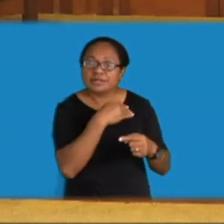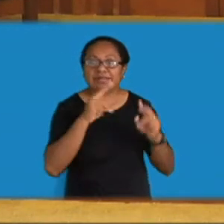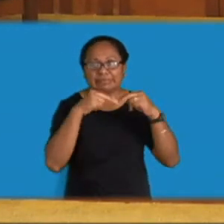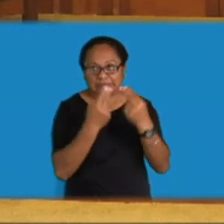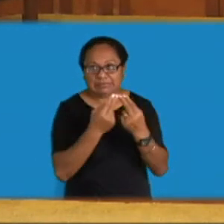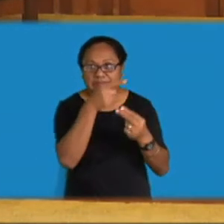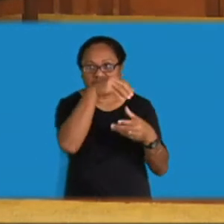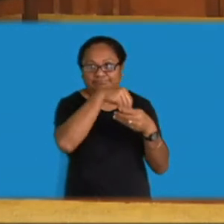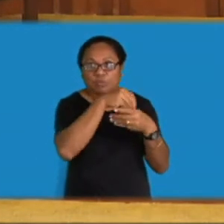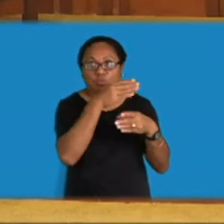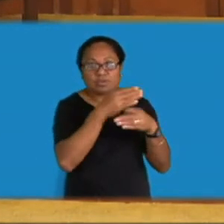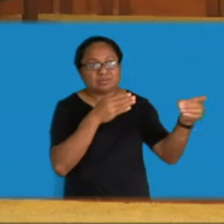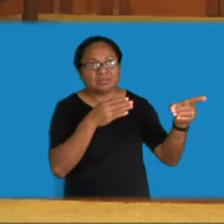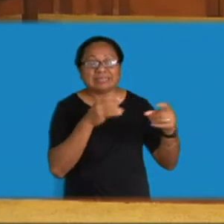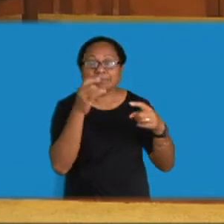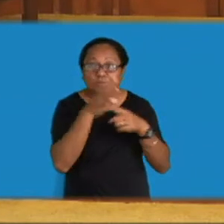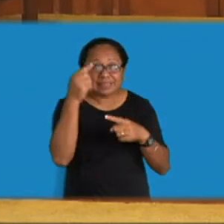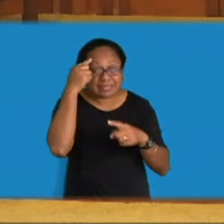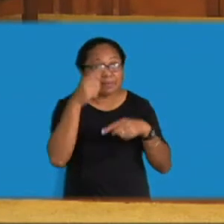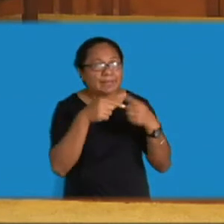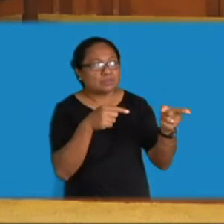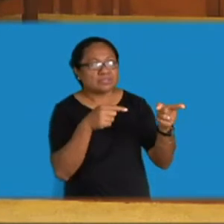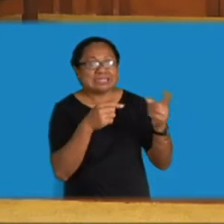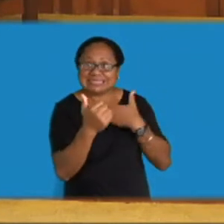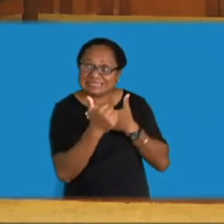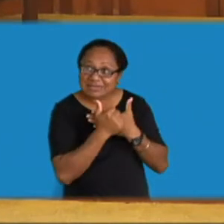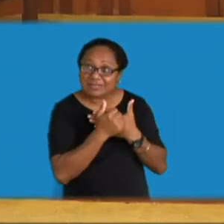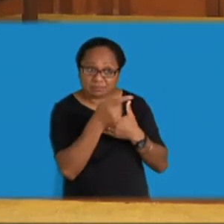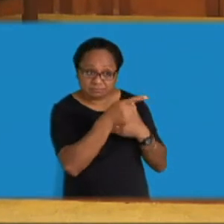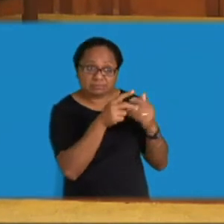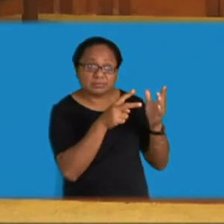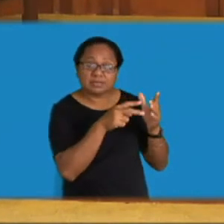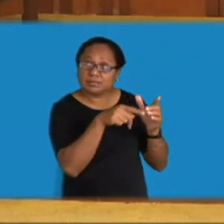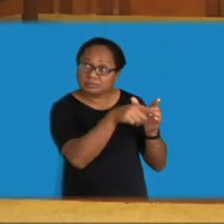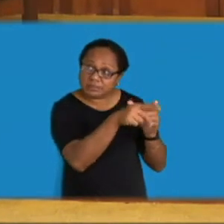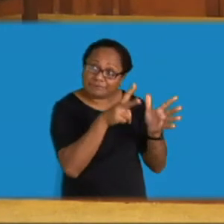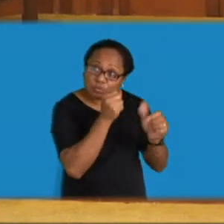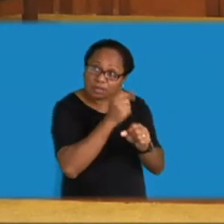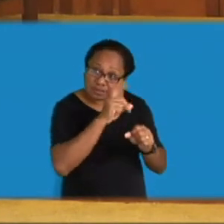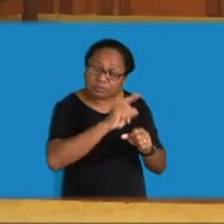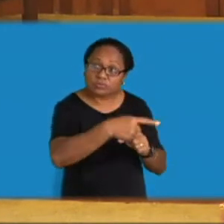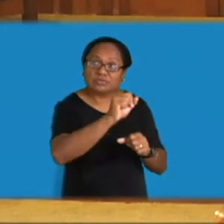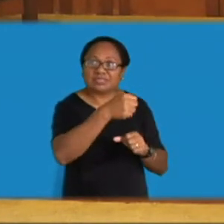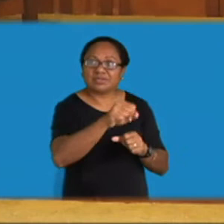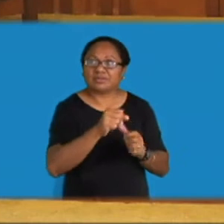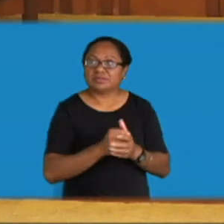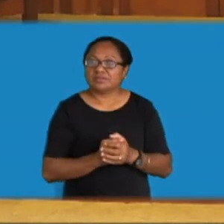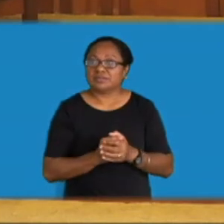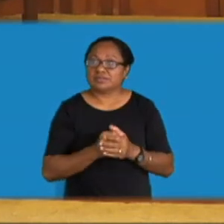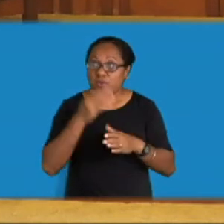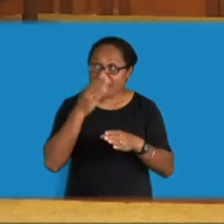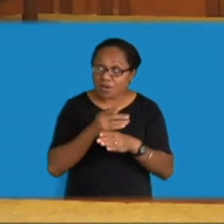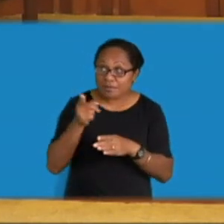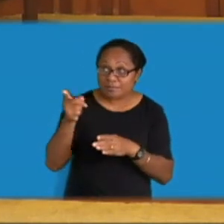important there, in terms of the safety and the viability of the mines, and I hope that will be on the agenda of the Honourable Minister at